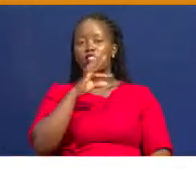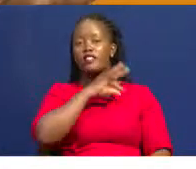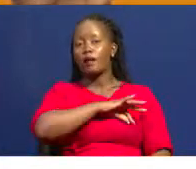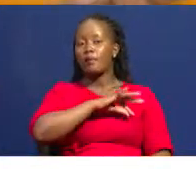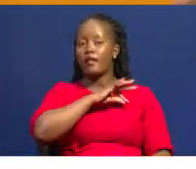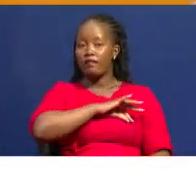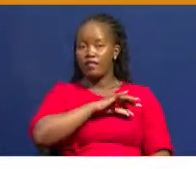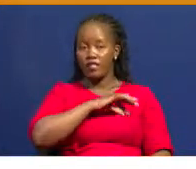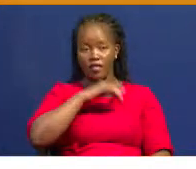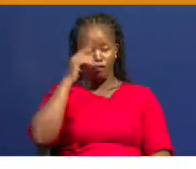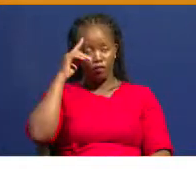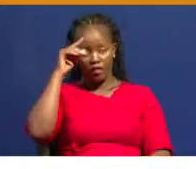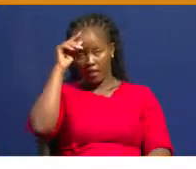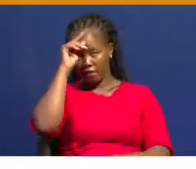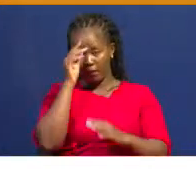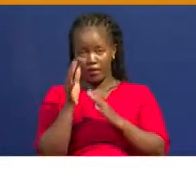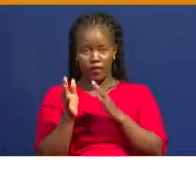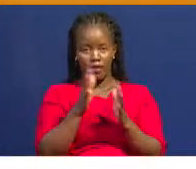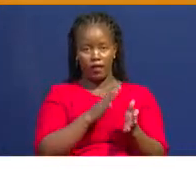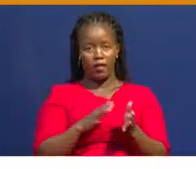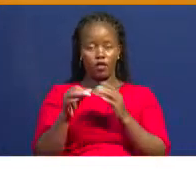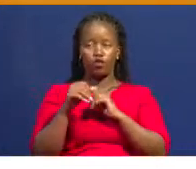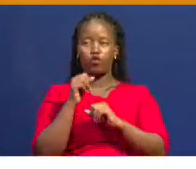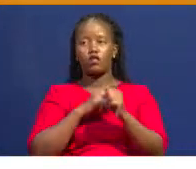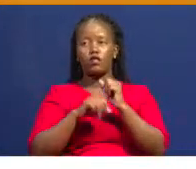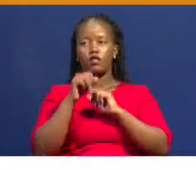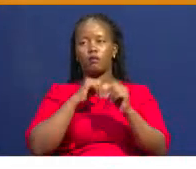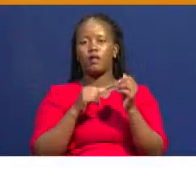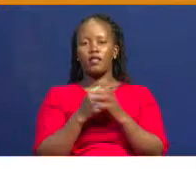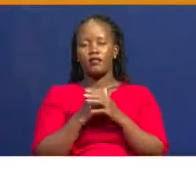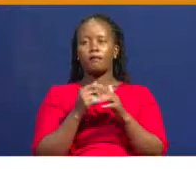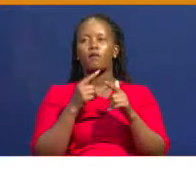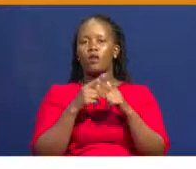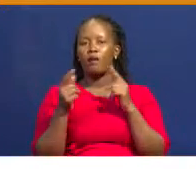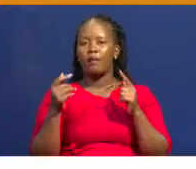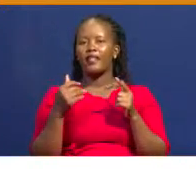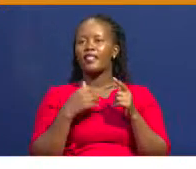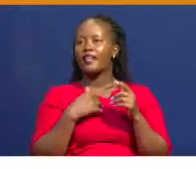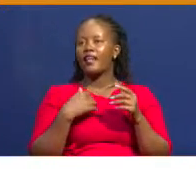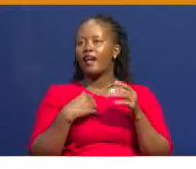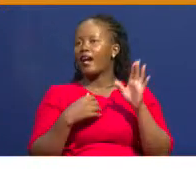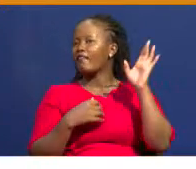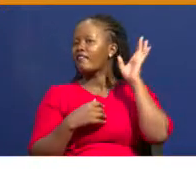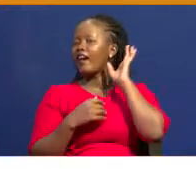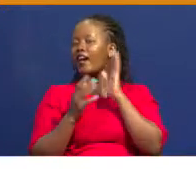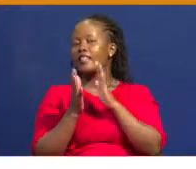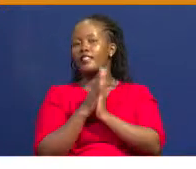already taken. But you see again, you've heard of a story of some people who